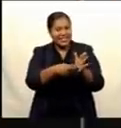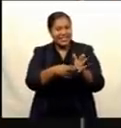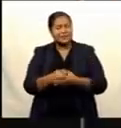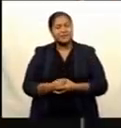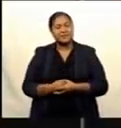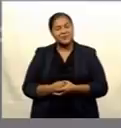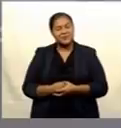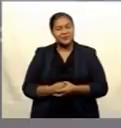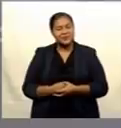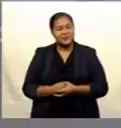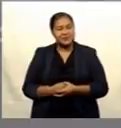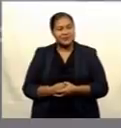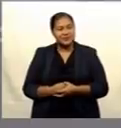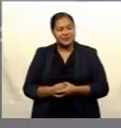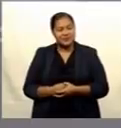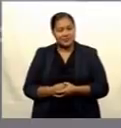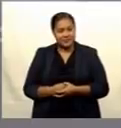Nakaso has more.